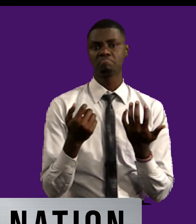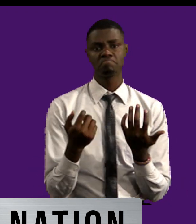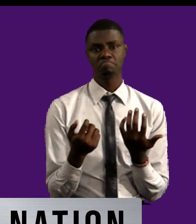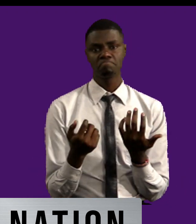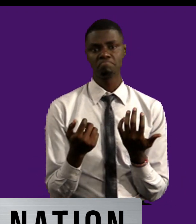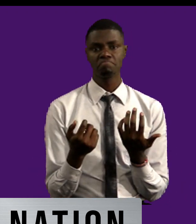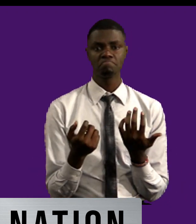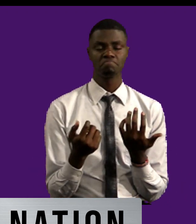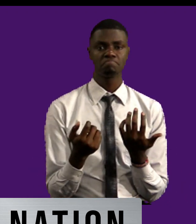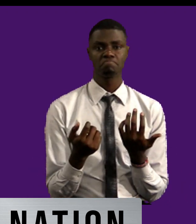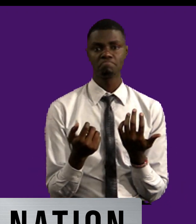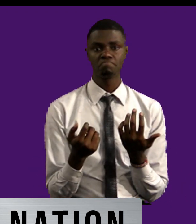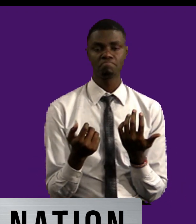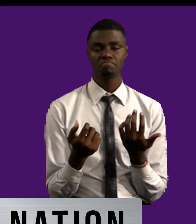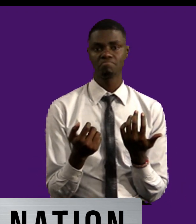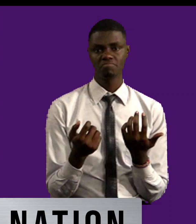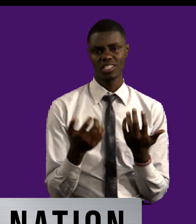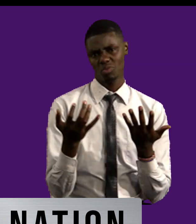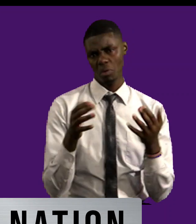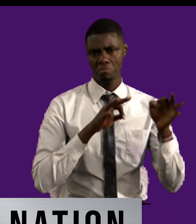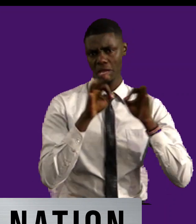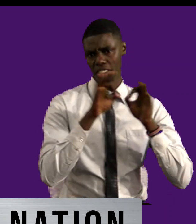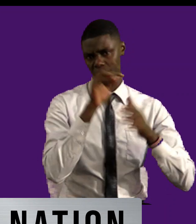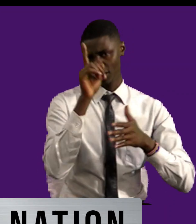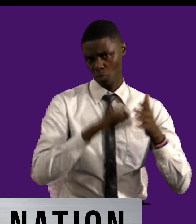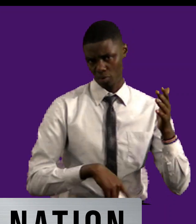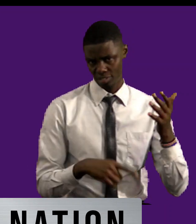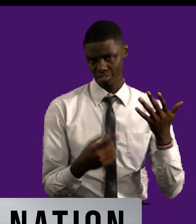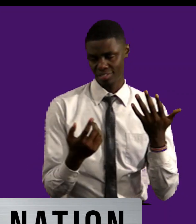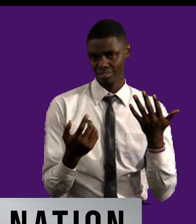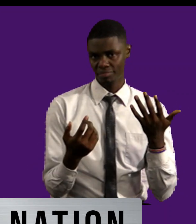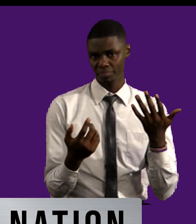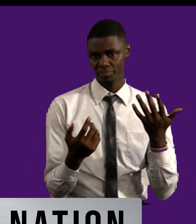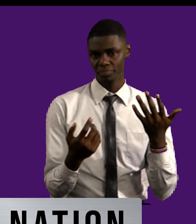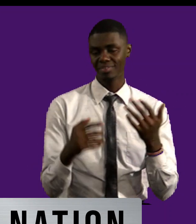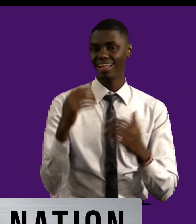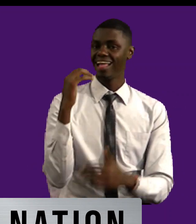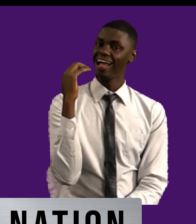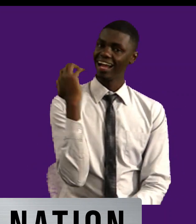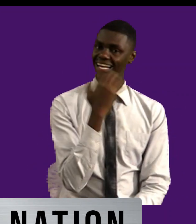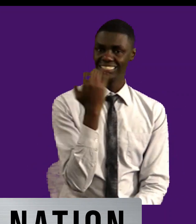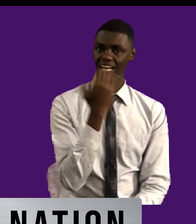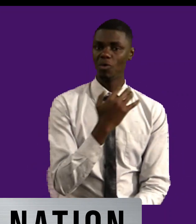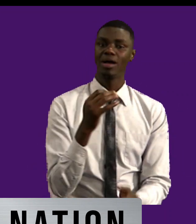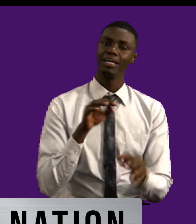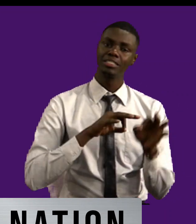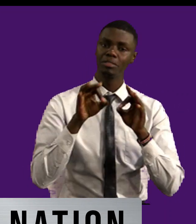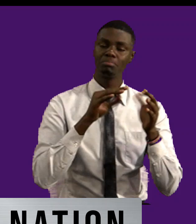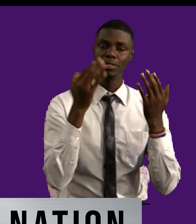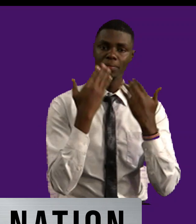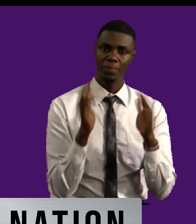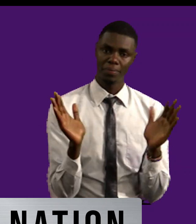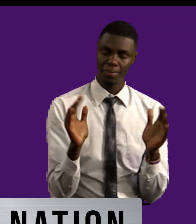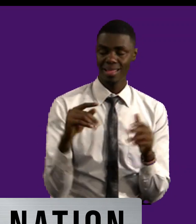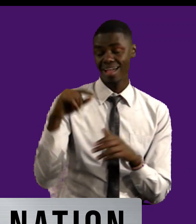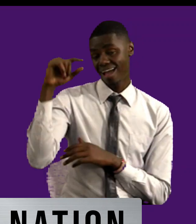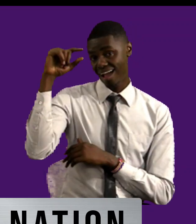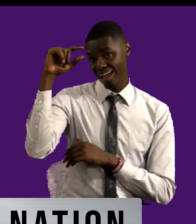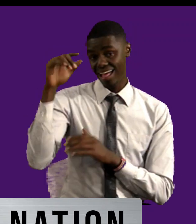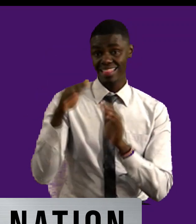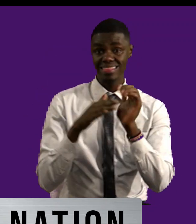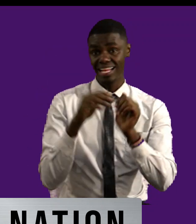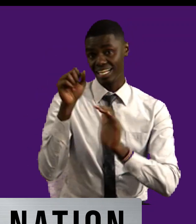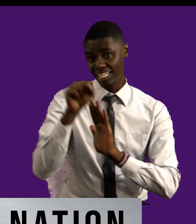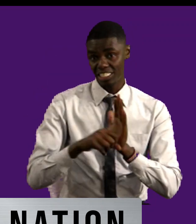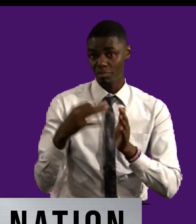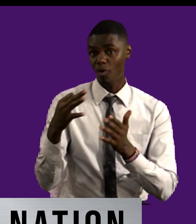be narrowed down to the narrative that Gachagua has been driving. Do you mean to the government, the